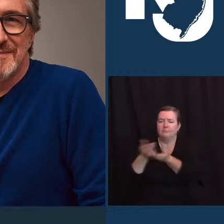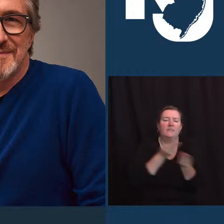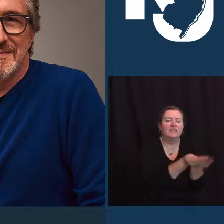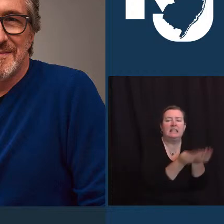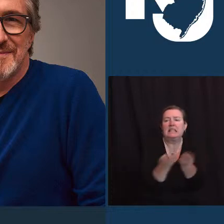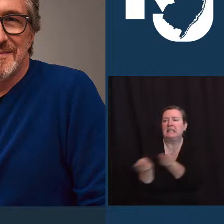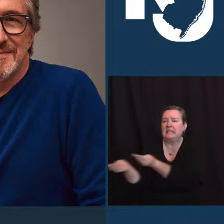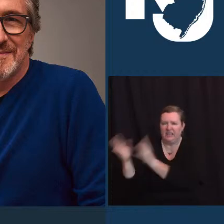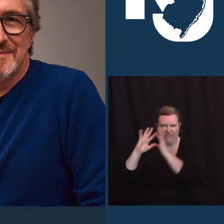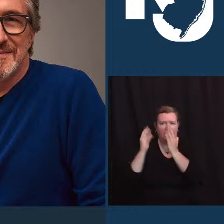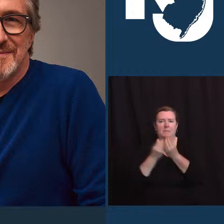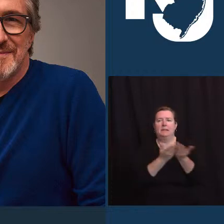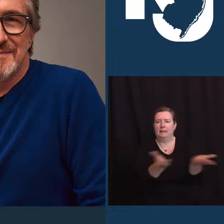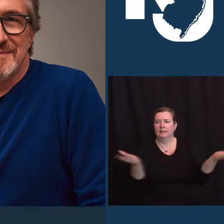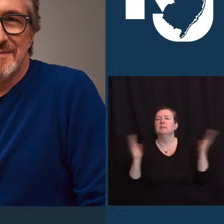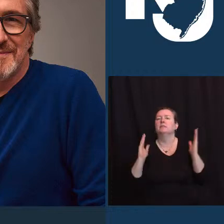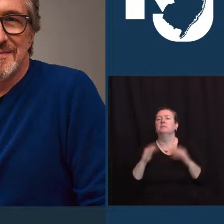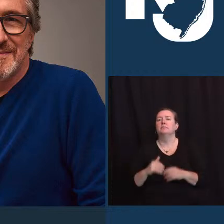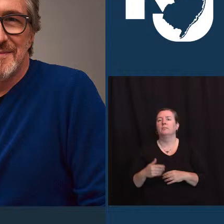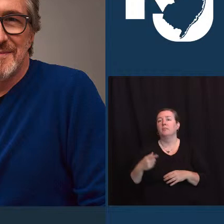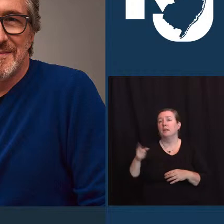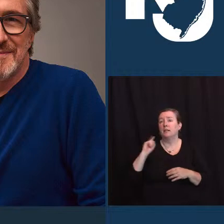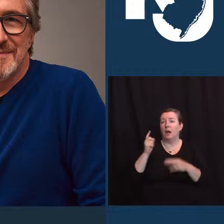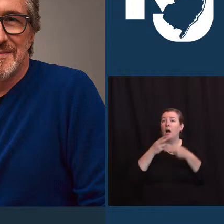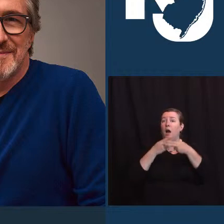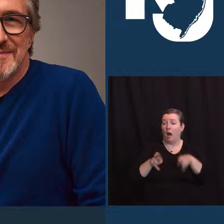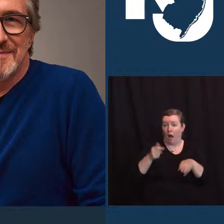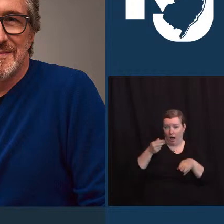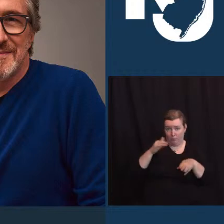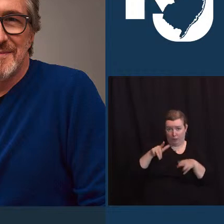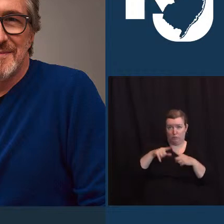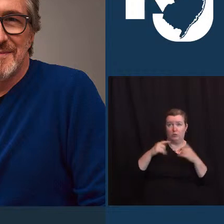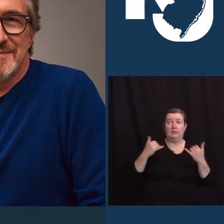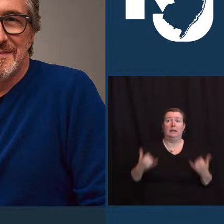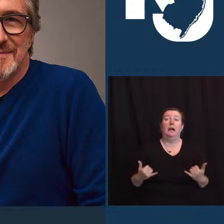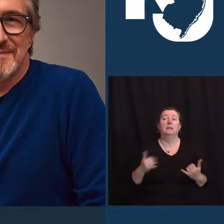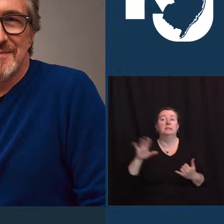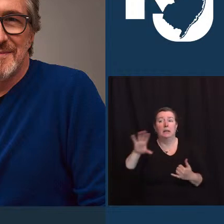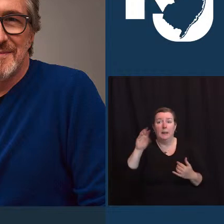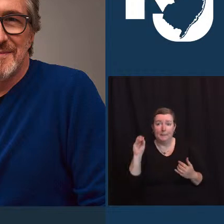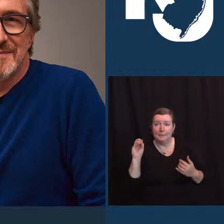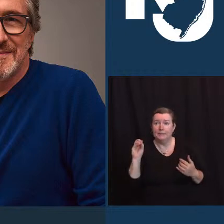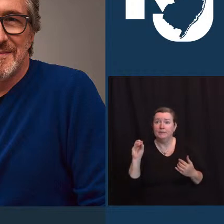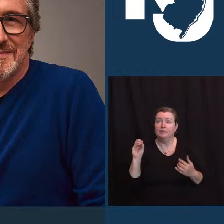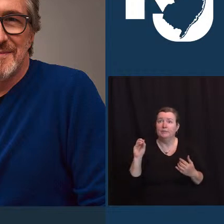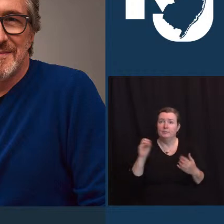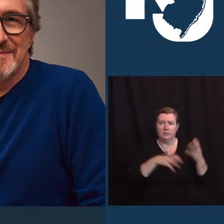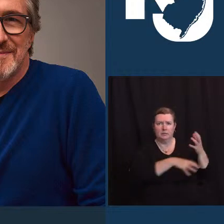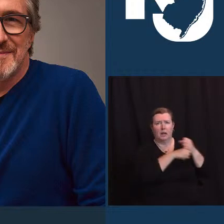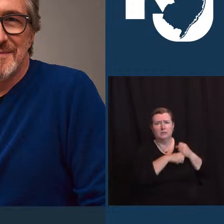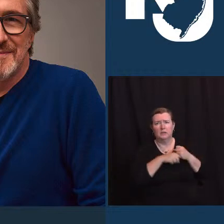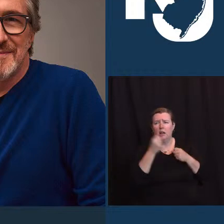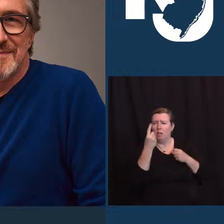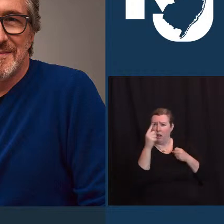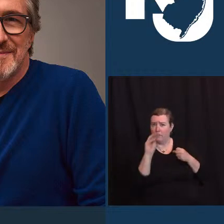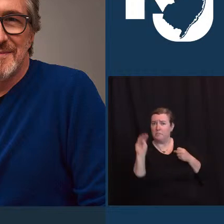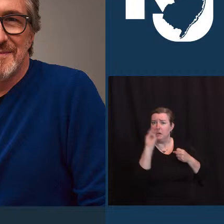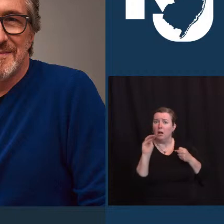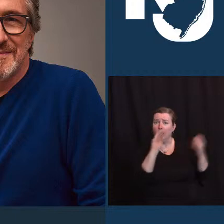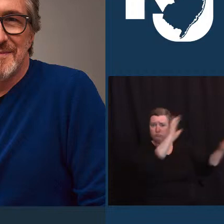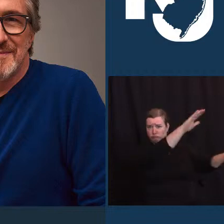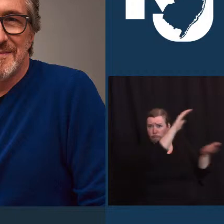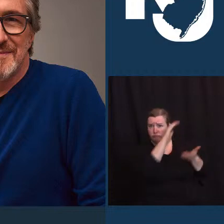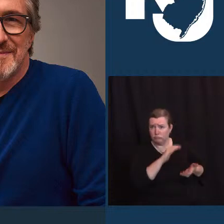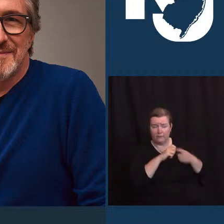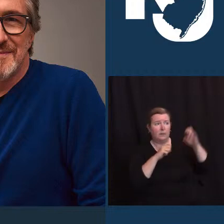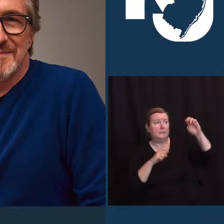last April, Newark Working Kitchens, further supported by more than $11 million in donations and a grant from the EDA,